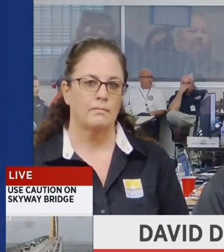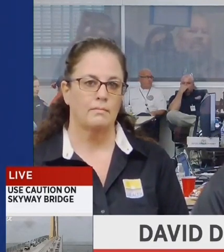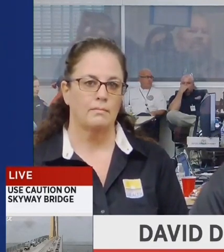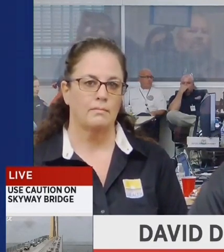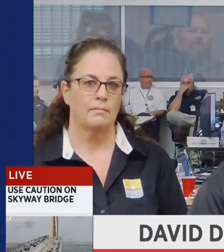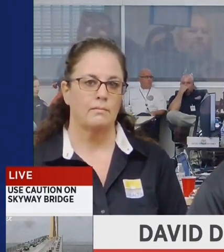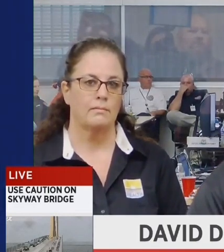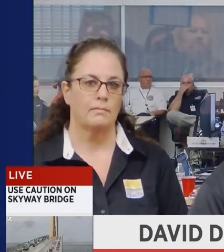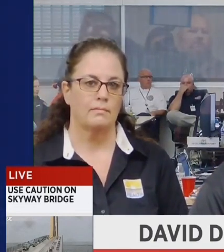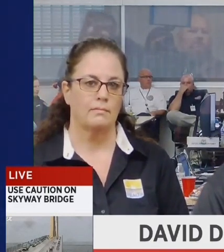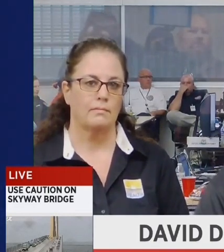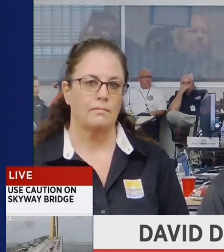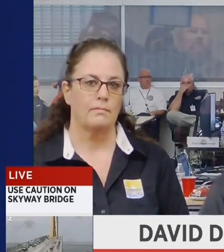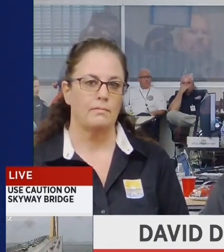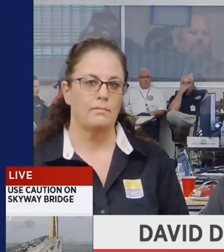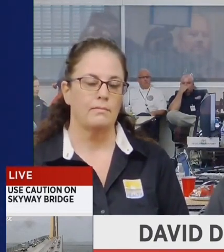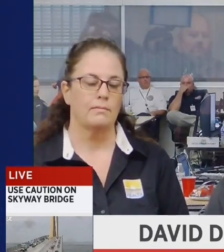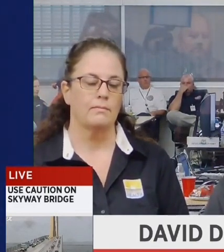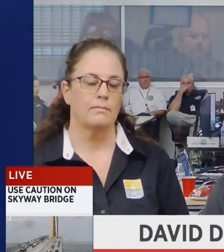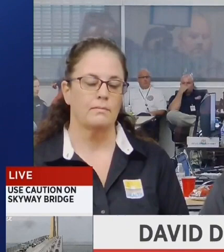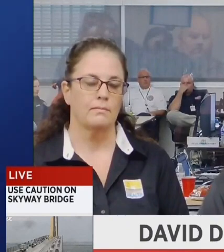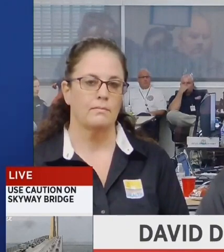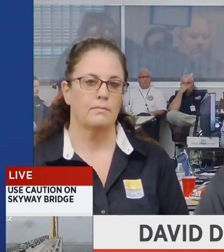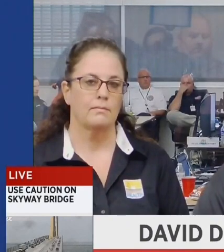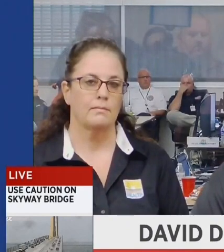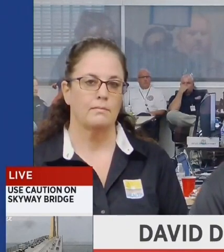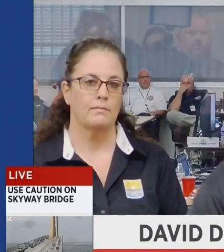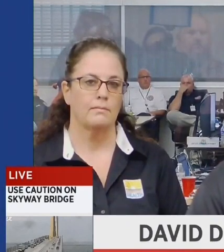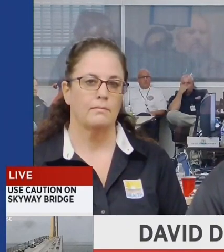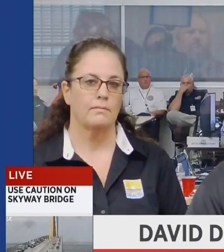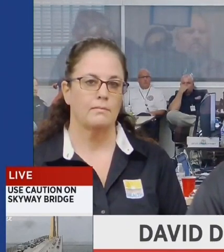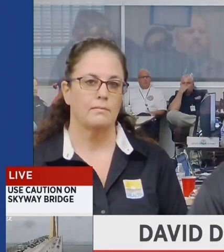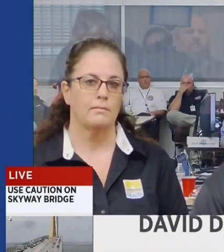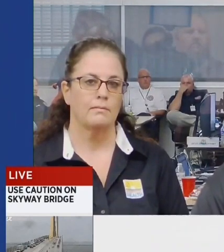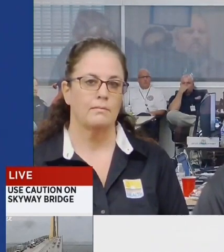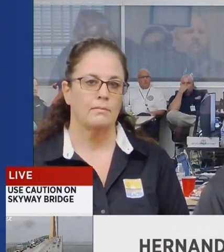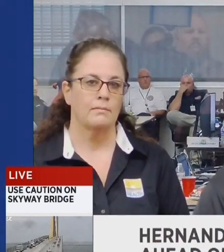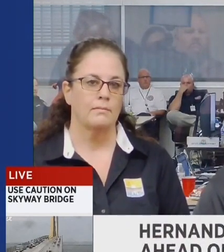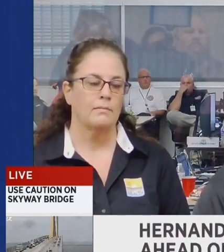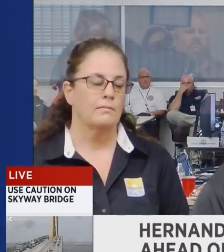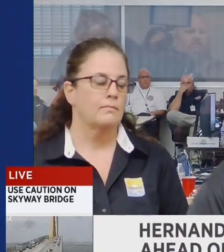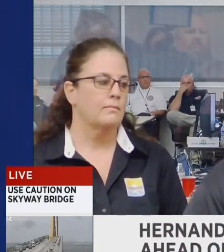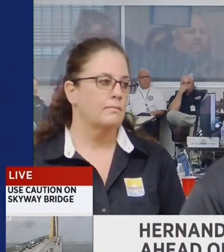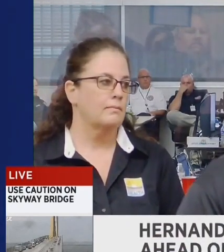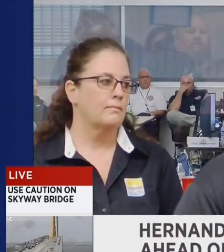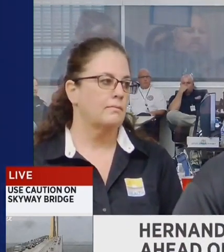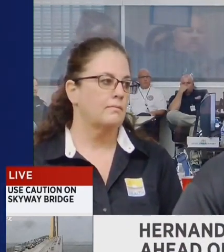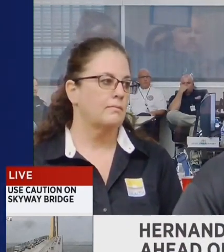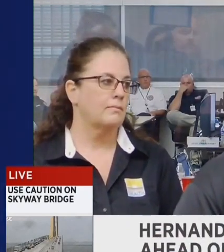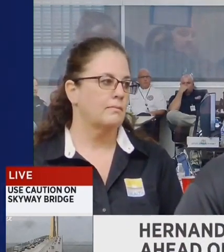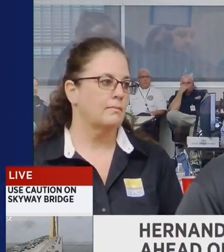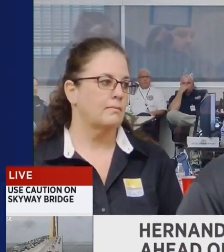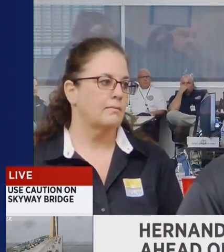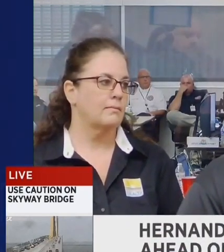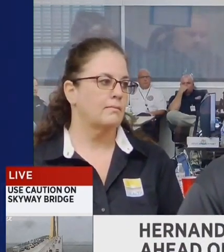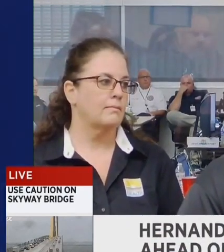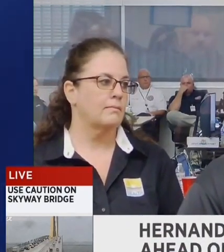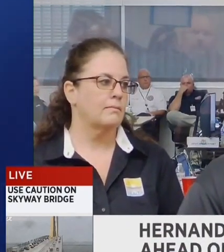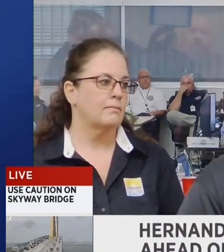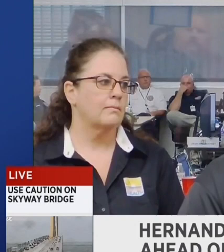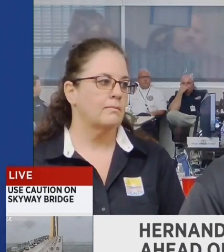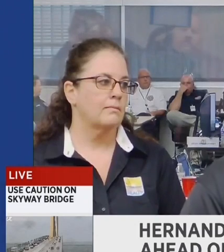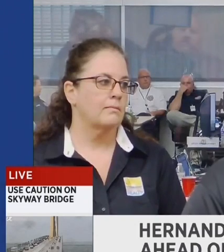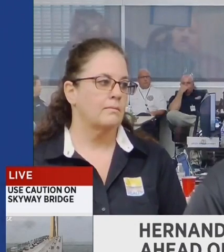Pasco, Hernando, Citrus, Levy, and that storm surge is going to continue on coming. Any concerns for tornadoes or anything along